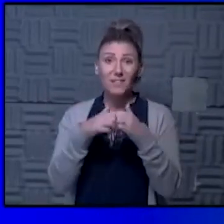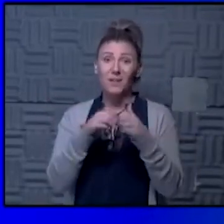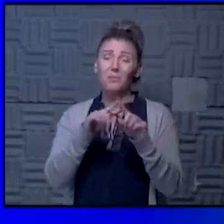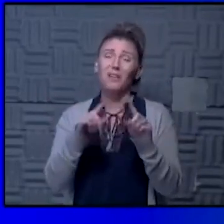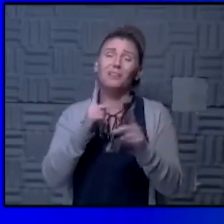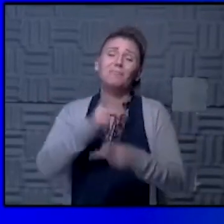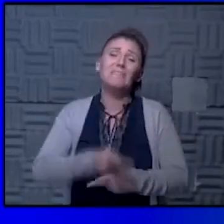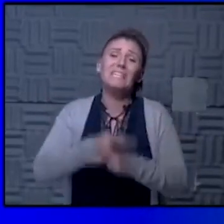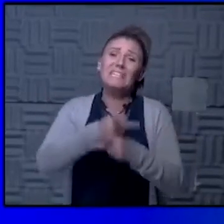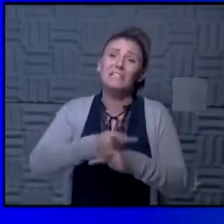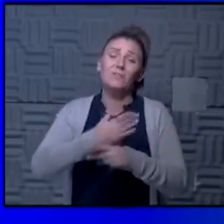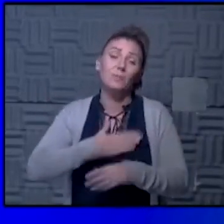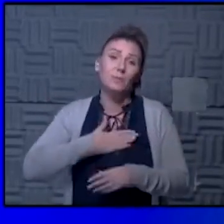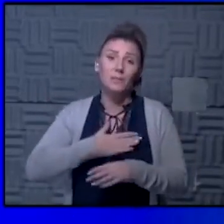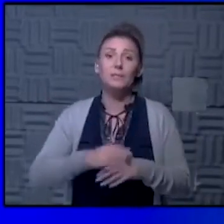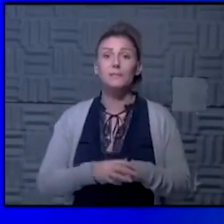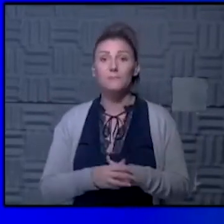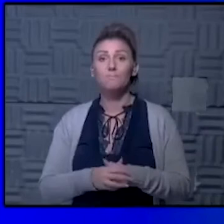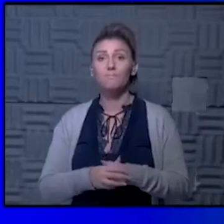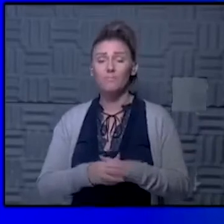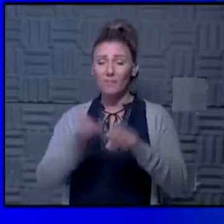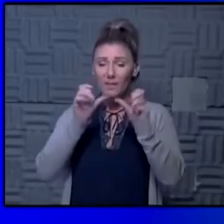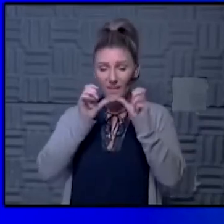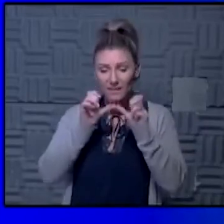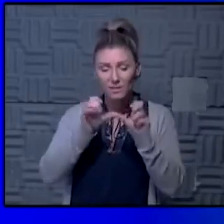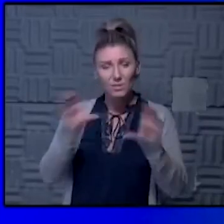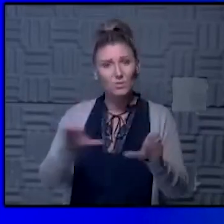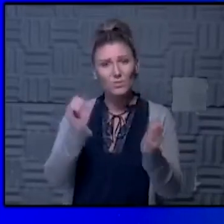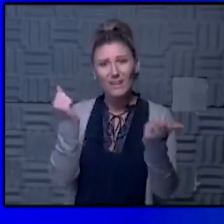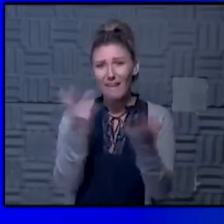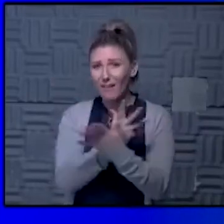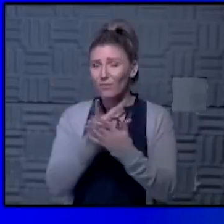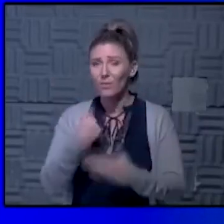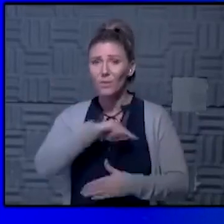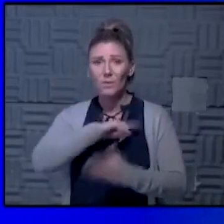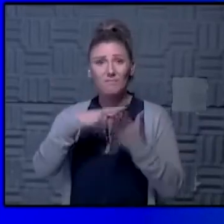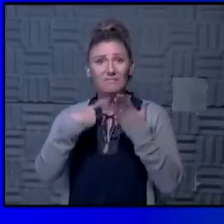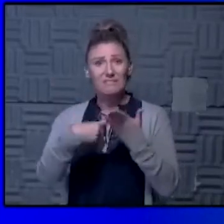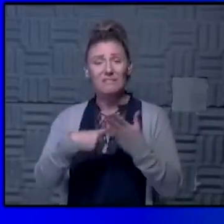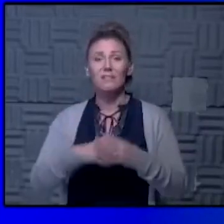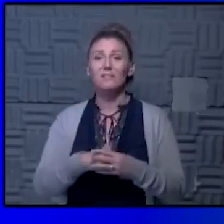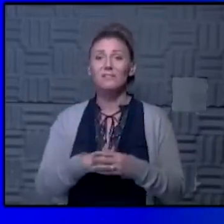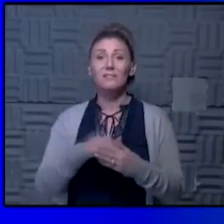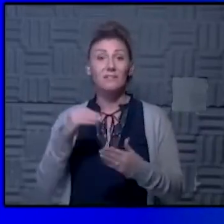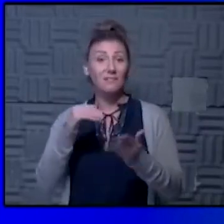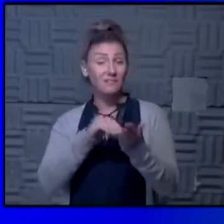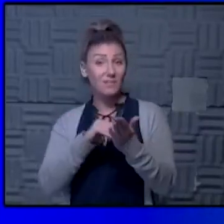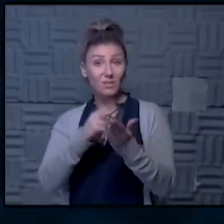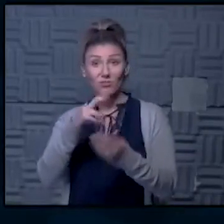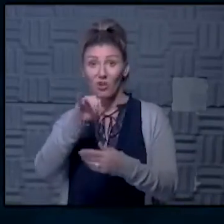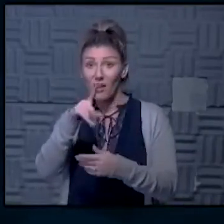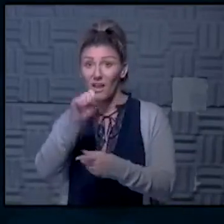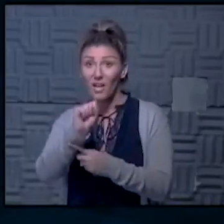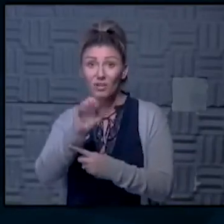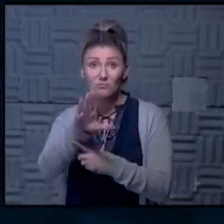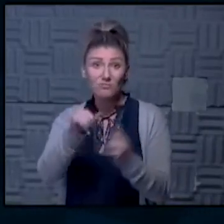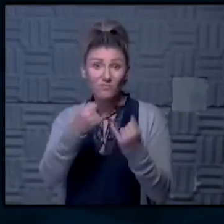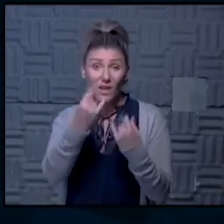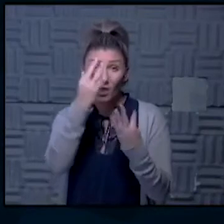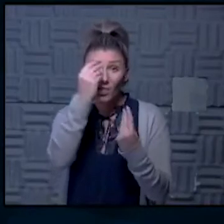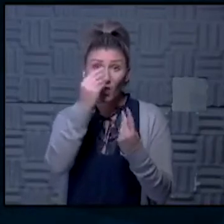be careful and continue to do the things that we've been talking about. And Dr. Harris, final thoughts from